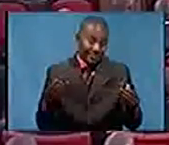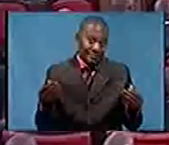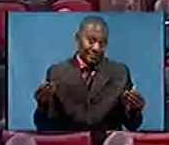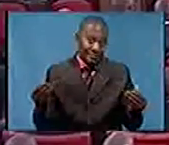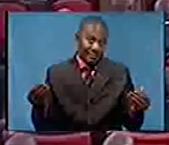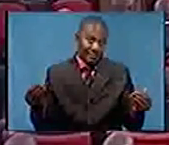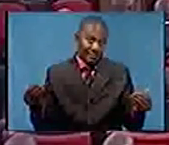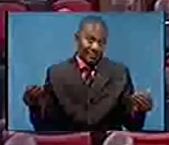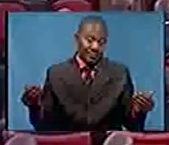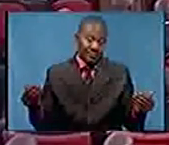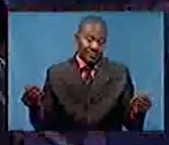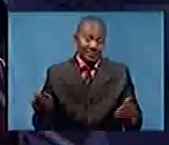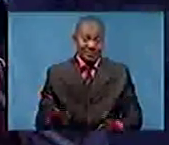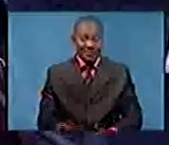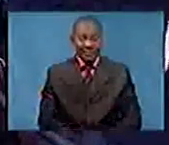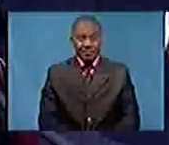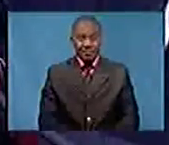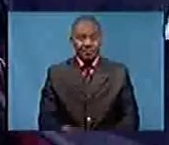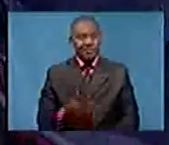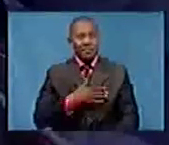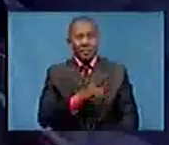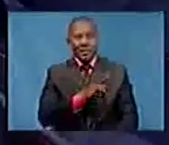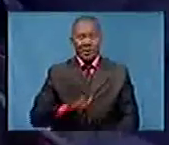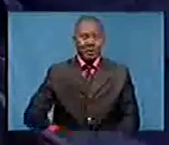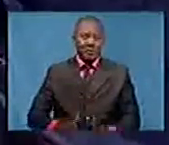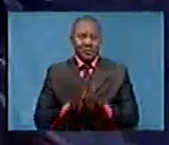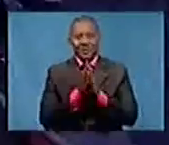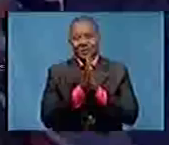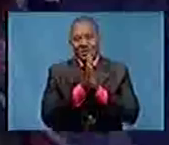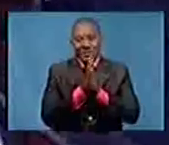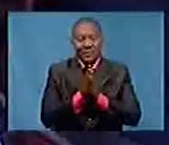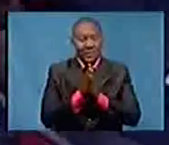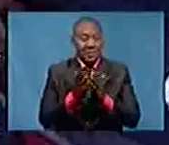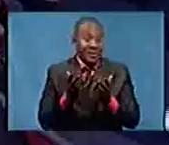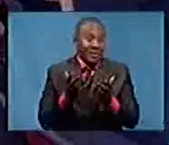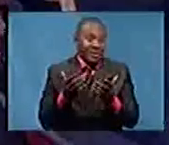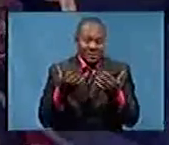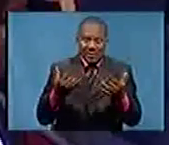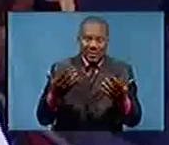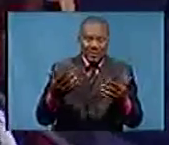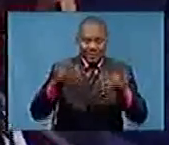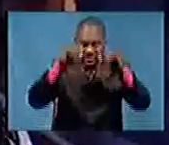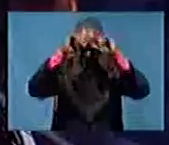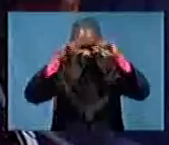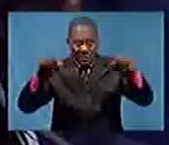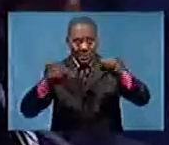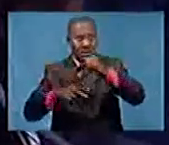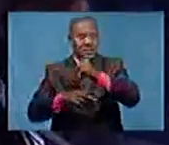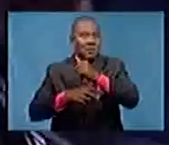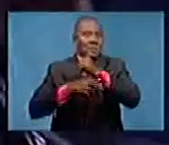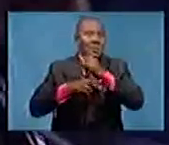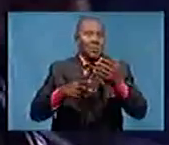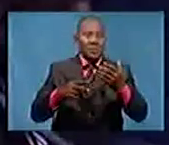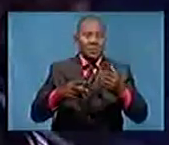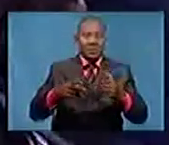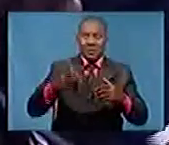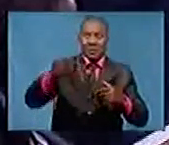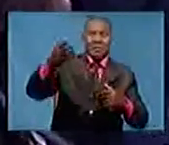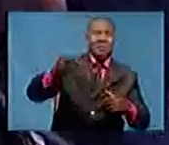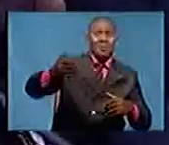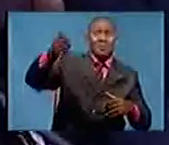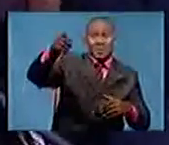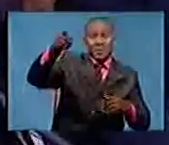Well, we pray. We pray. We know that in the absence of the president, the vice, and the speaker, the chief justice is